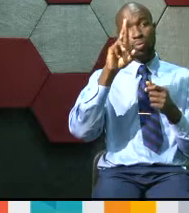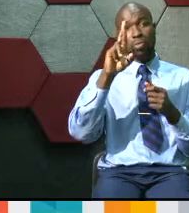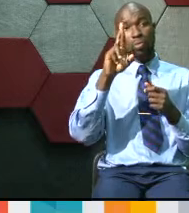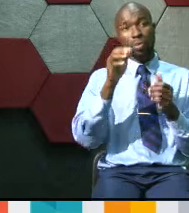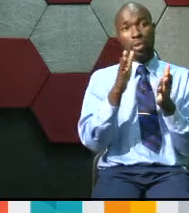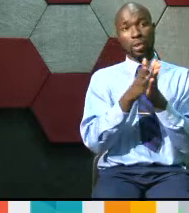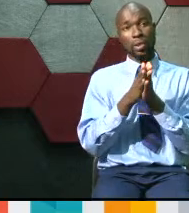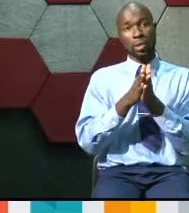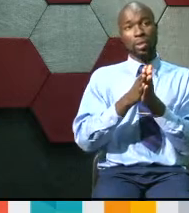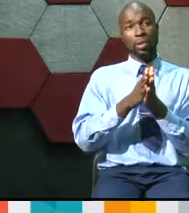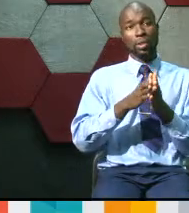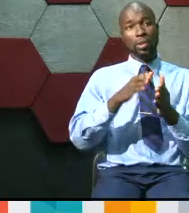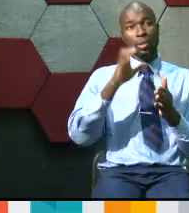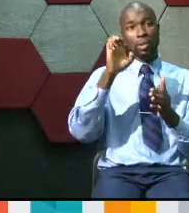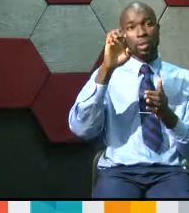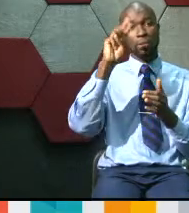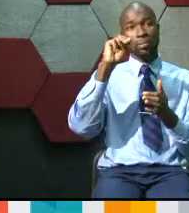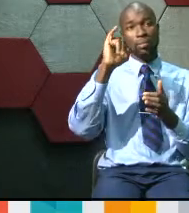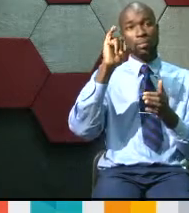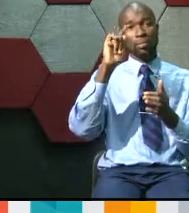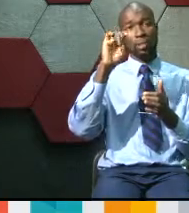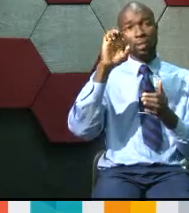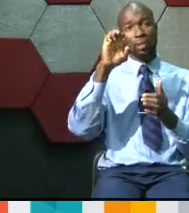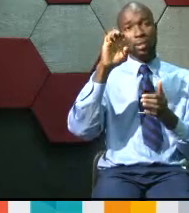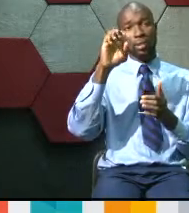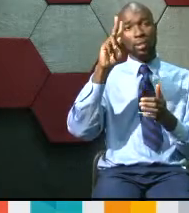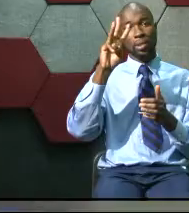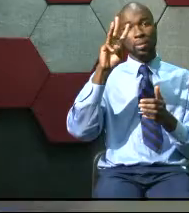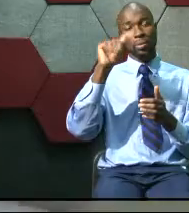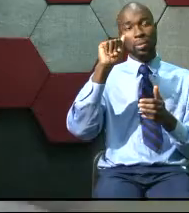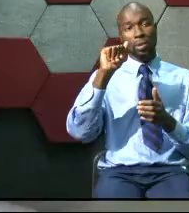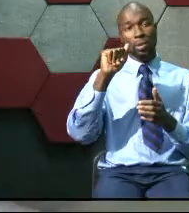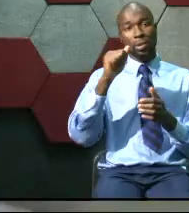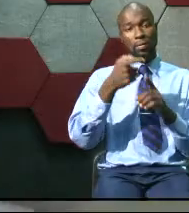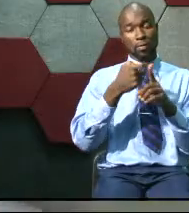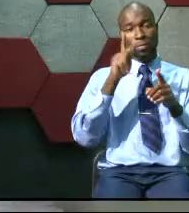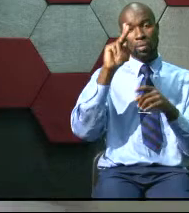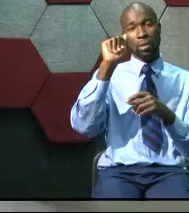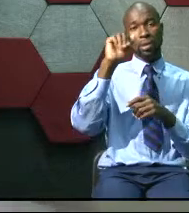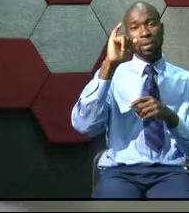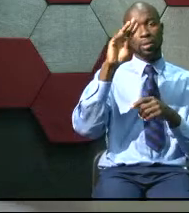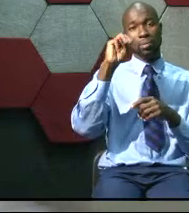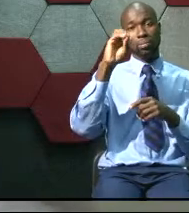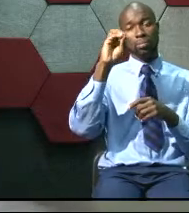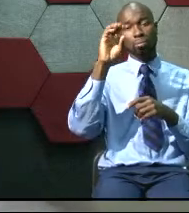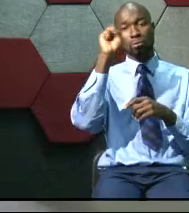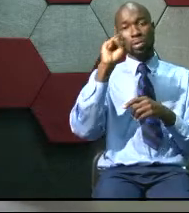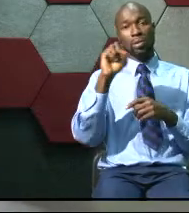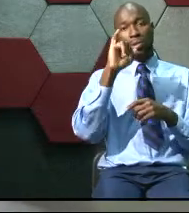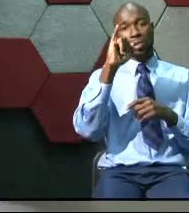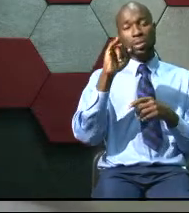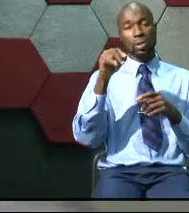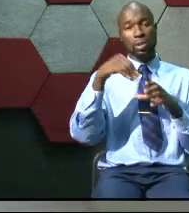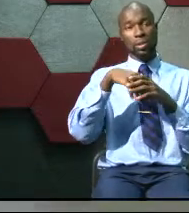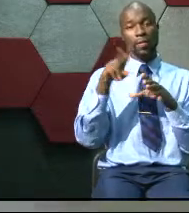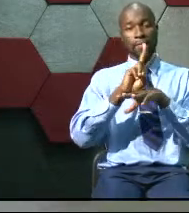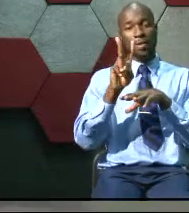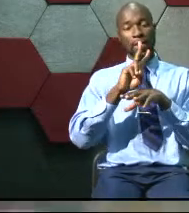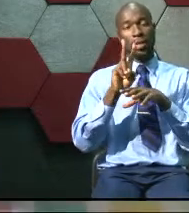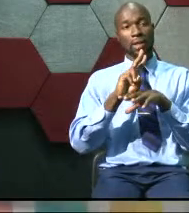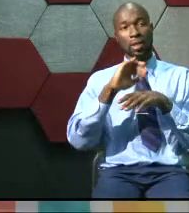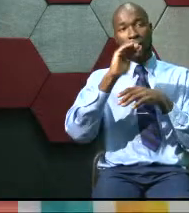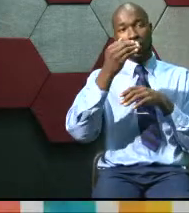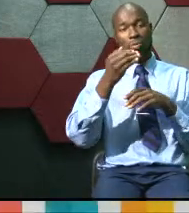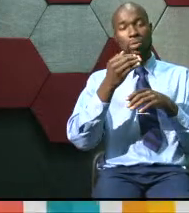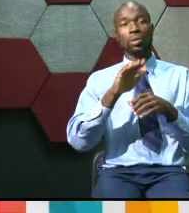from Kaimosi Girls High School in Vihiga County. This is for their project titled Automated Commode Wheelchair. Great